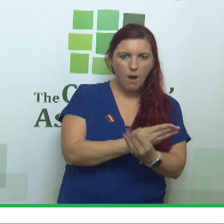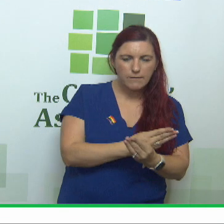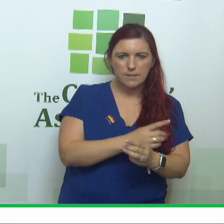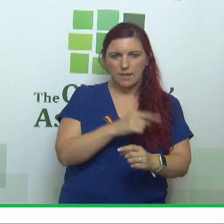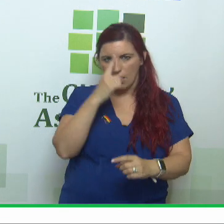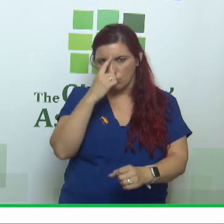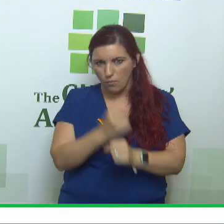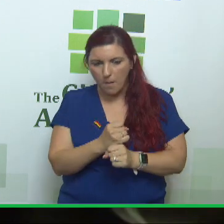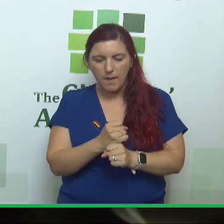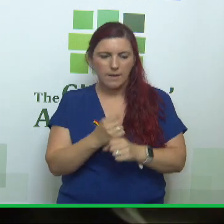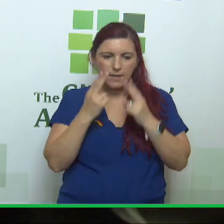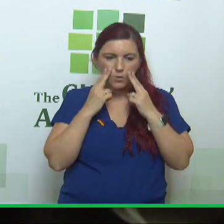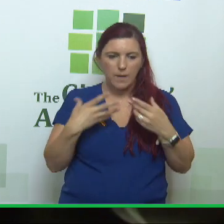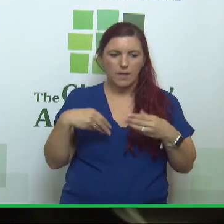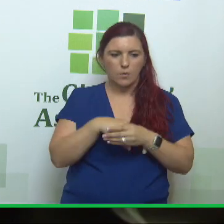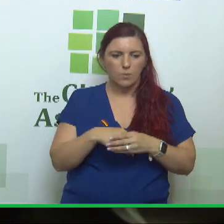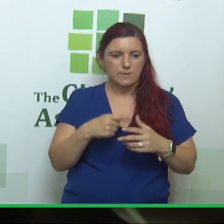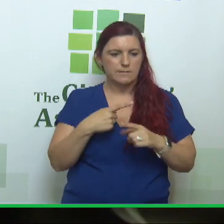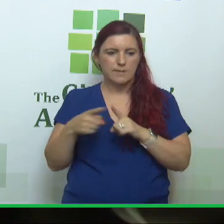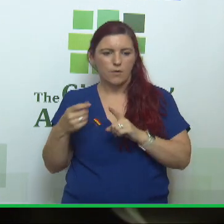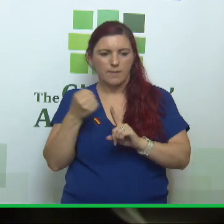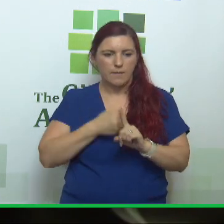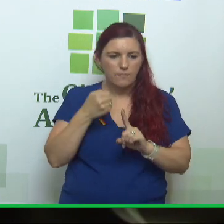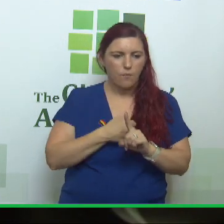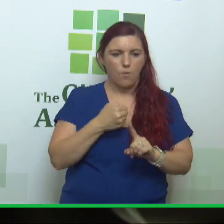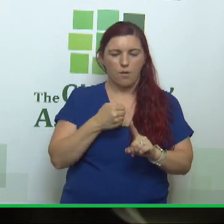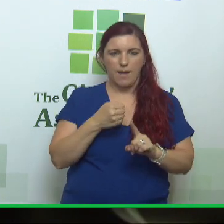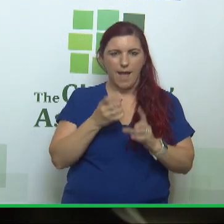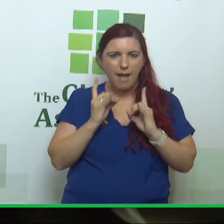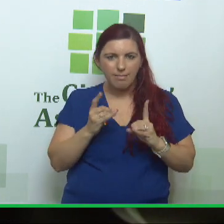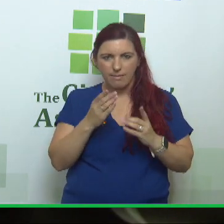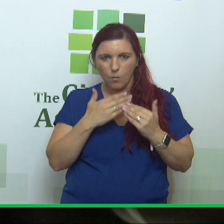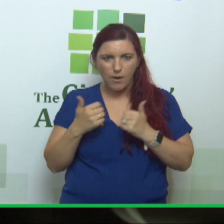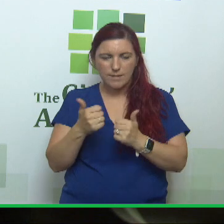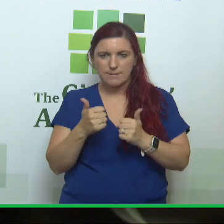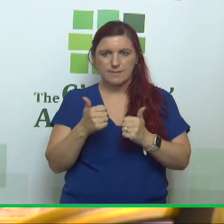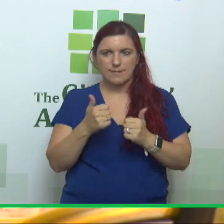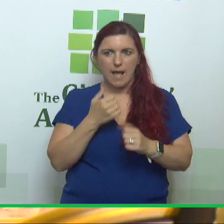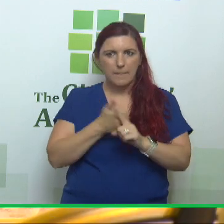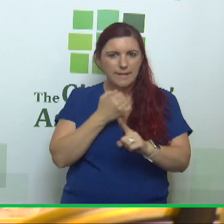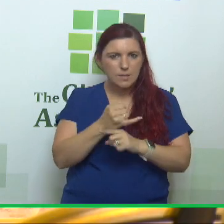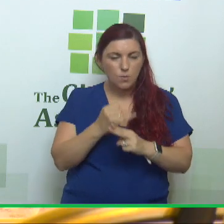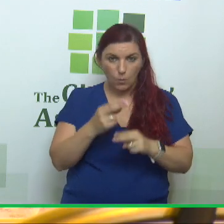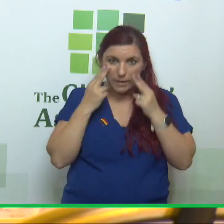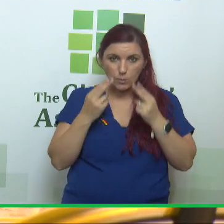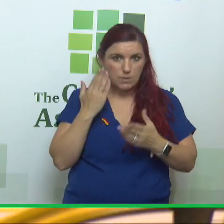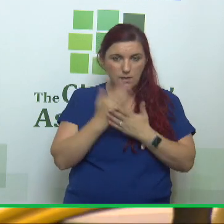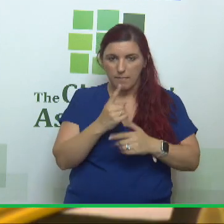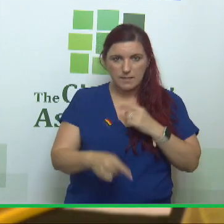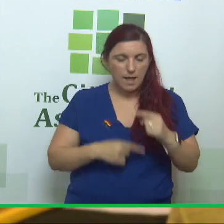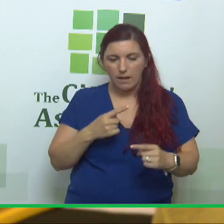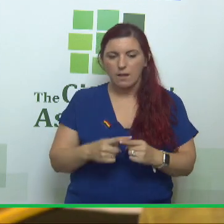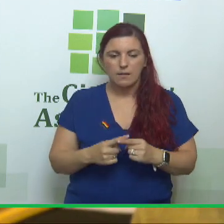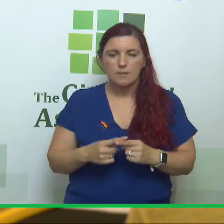include psychological interventions, education and health awareness campaigns in schools. We need to break this cycle. Delivering tailored